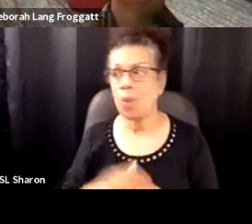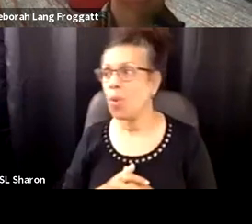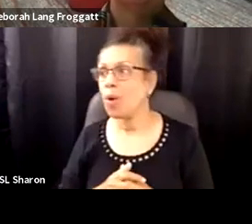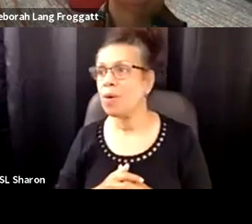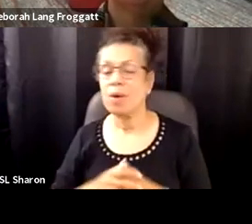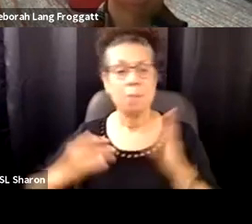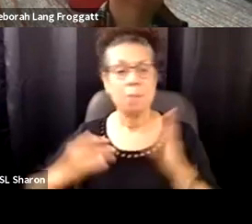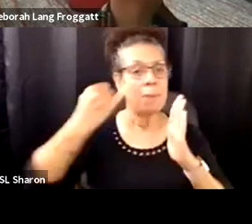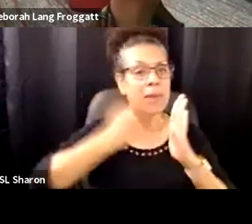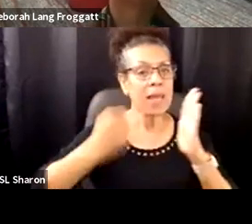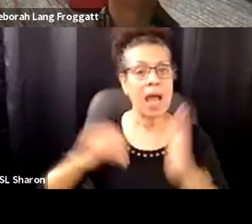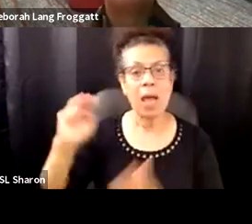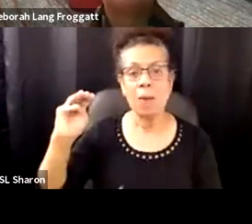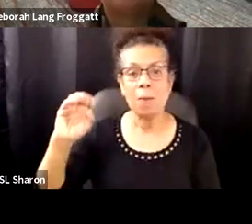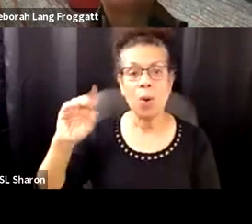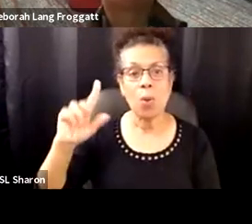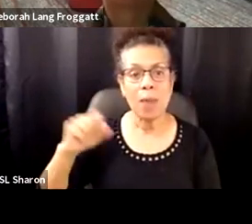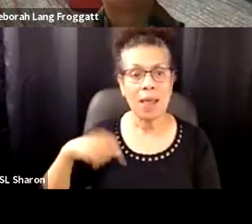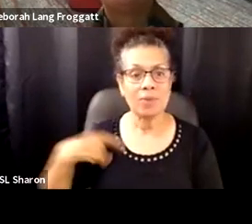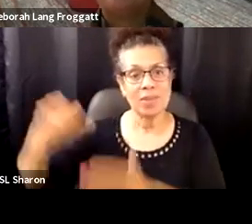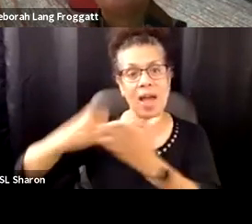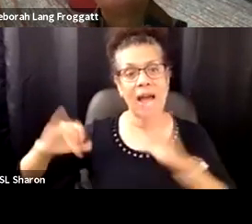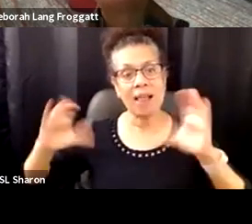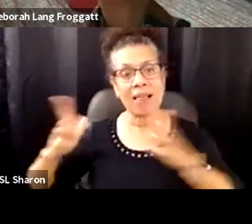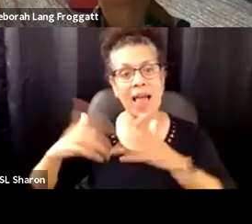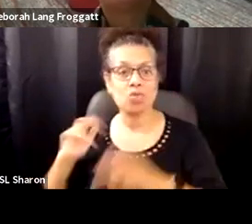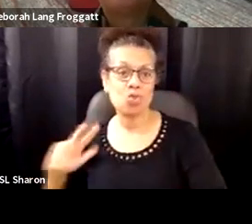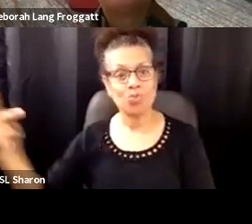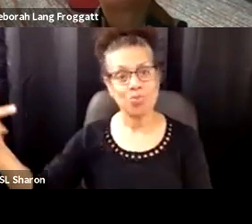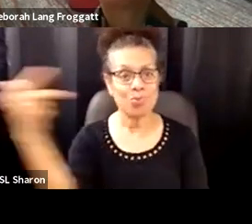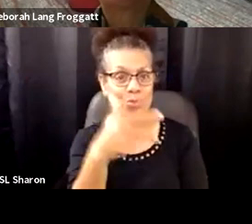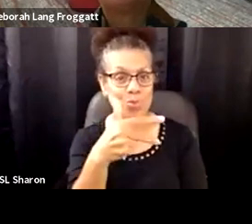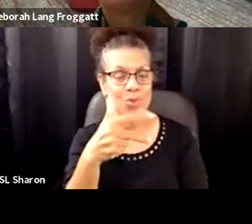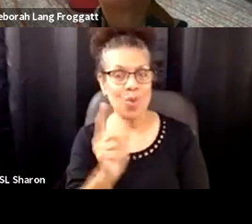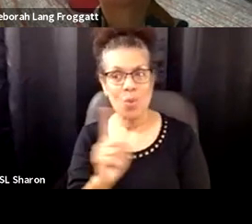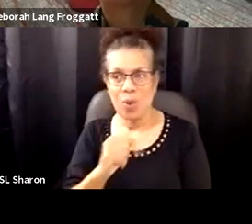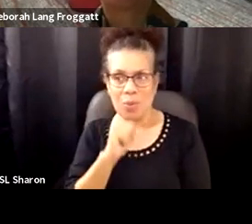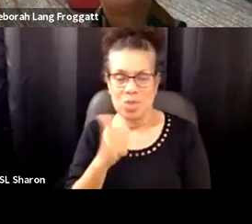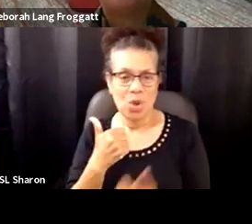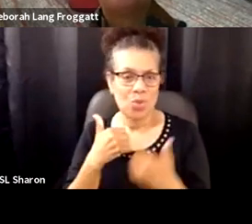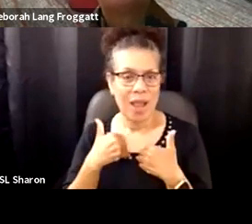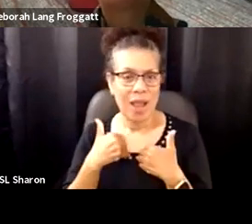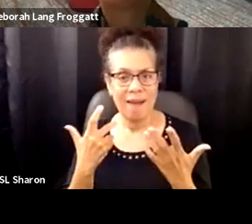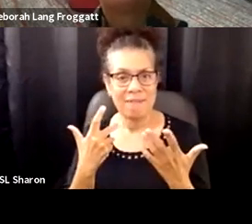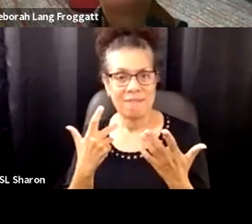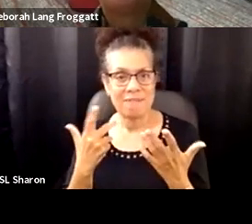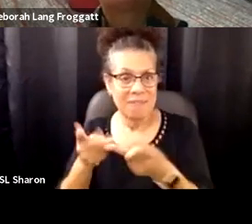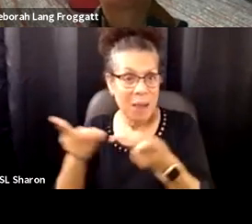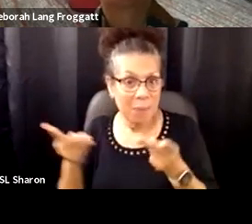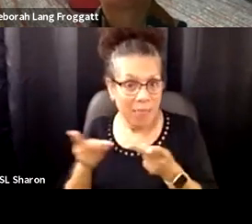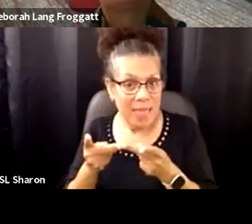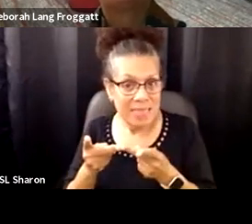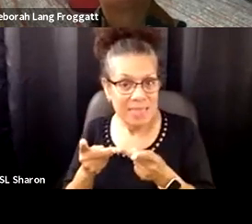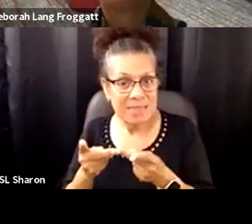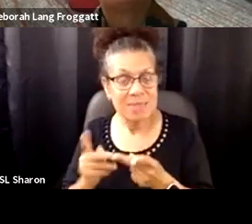mobile that could bring an art classroom to supplement the places that we don't have facilities um